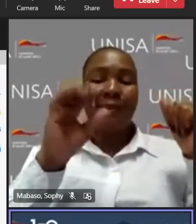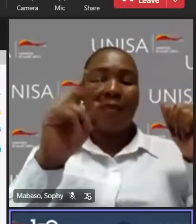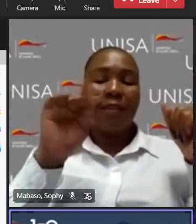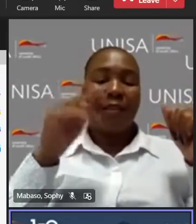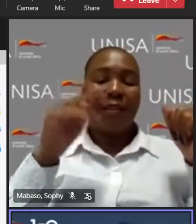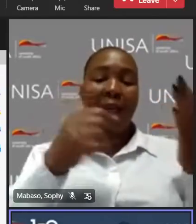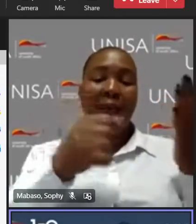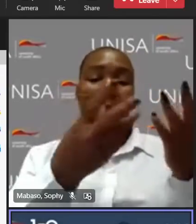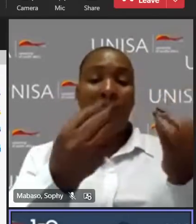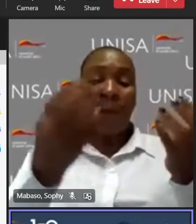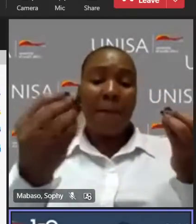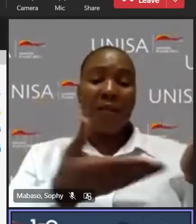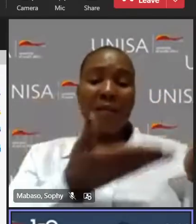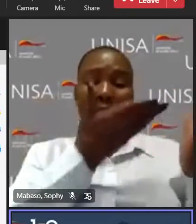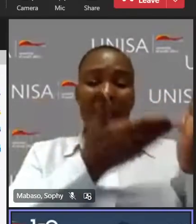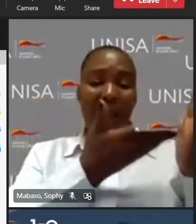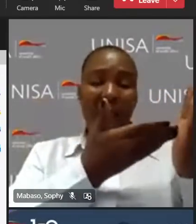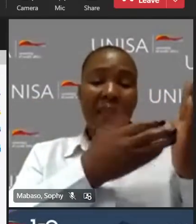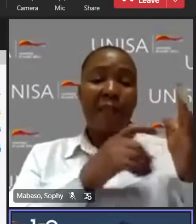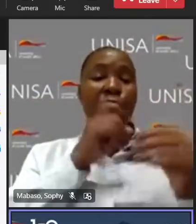you use the link,